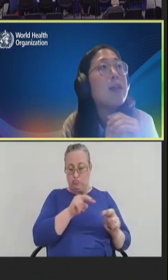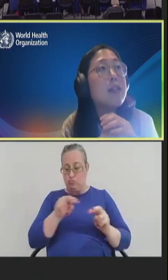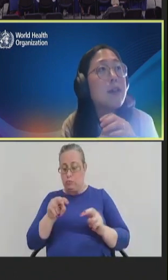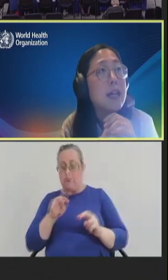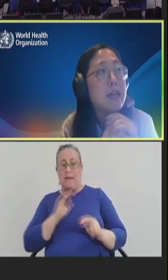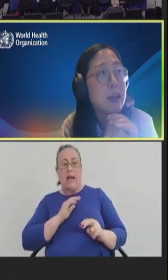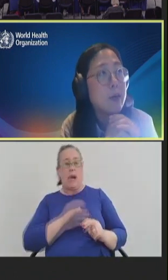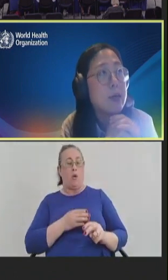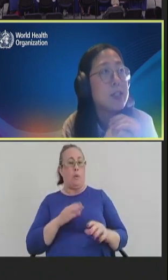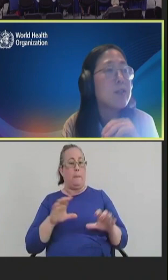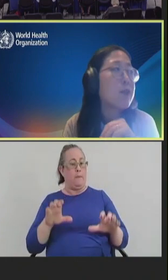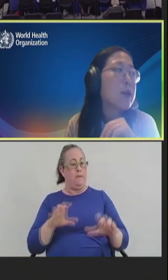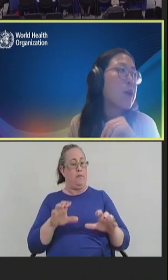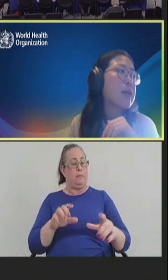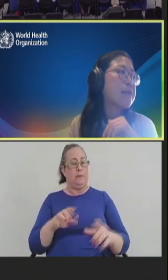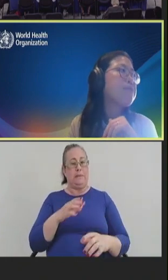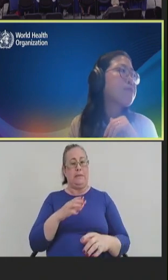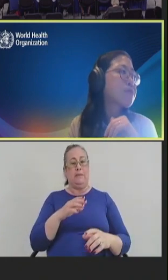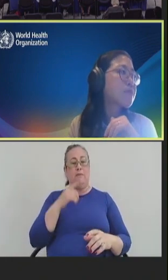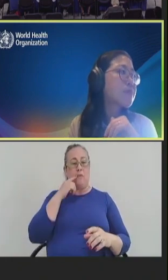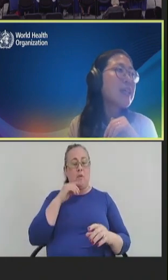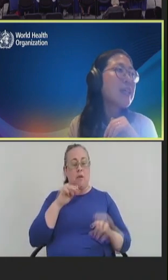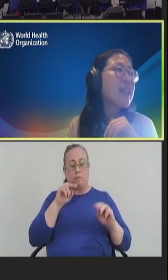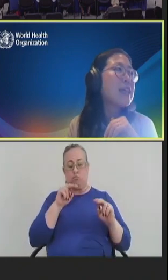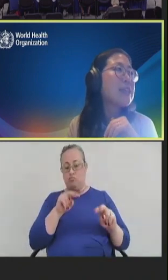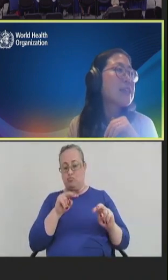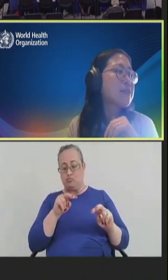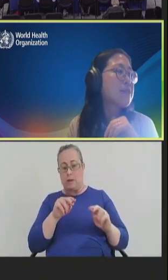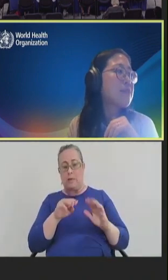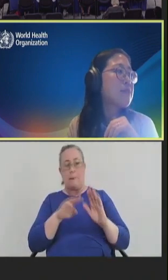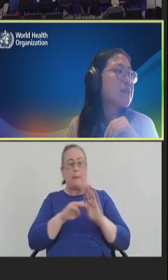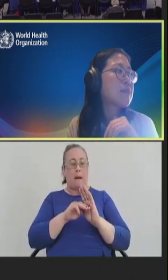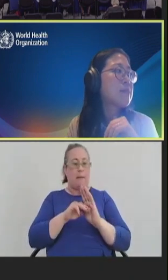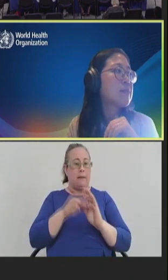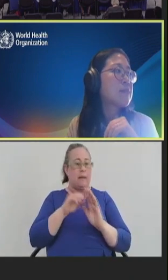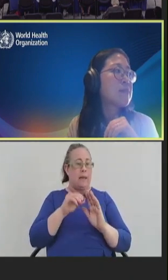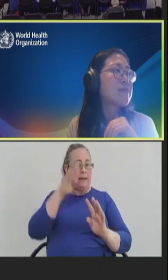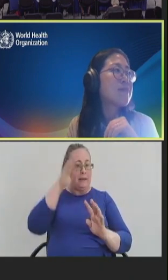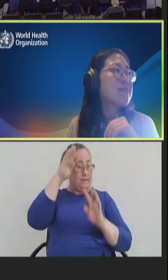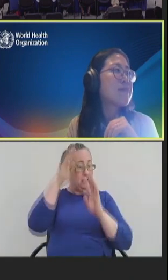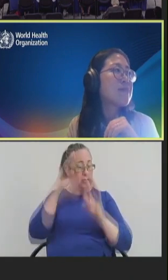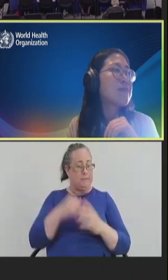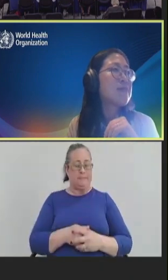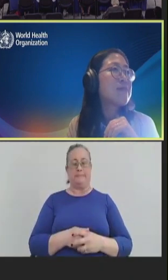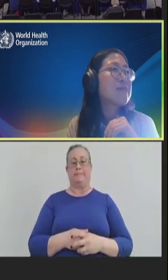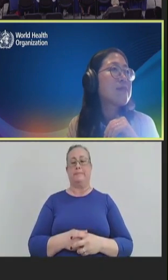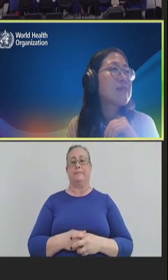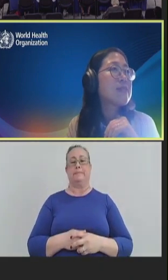the monitoring and evaluation framework. Next.